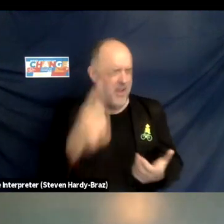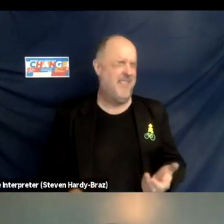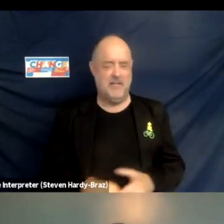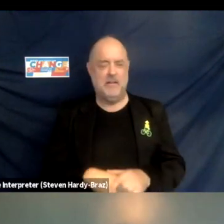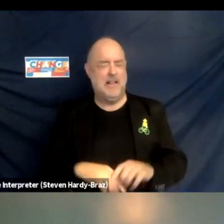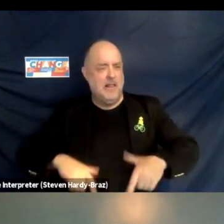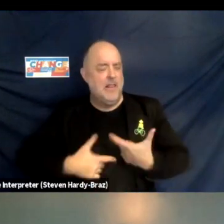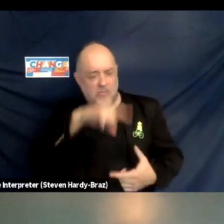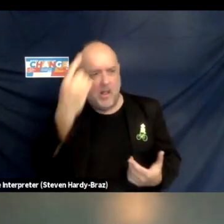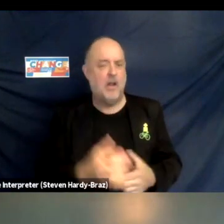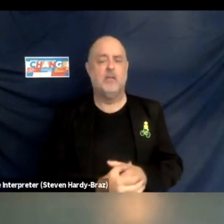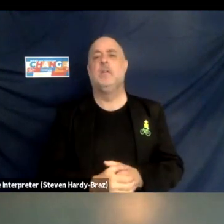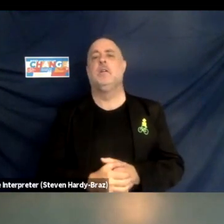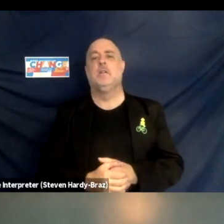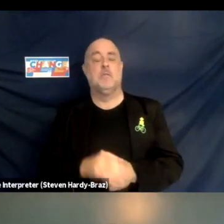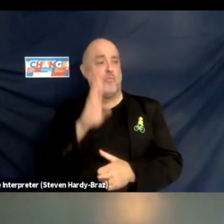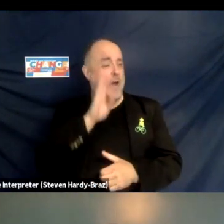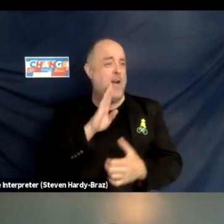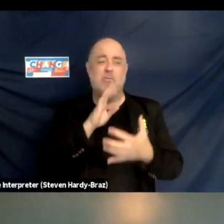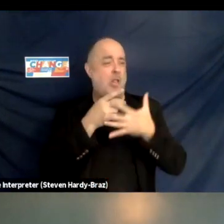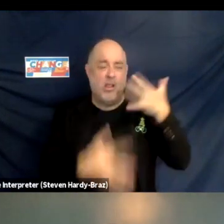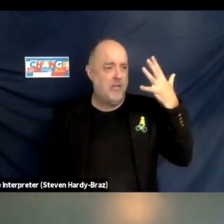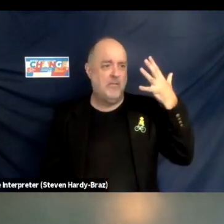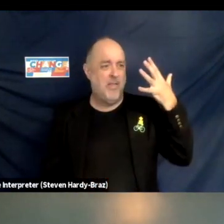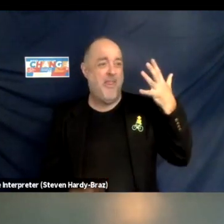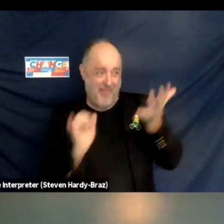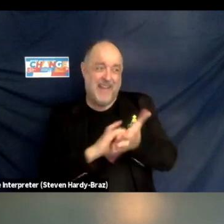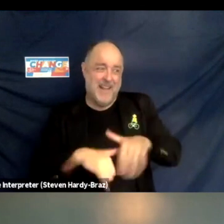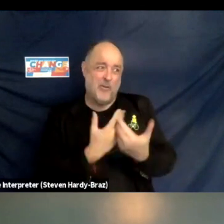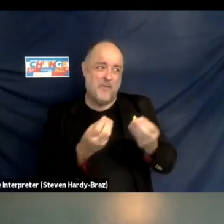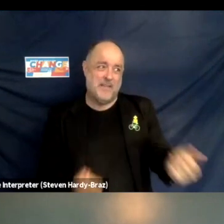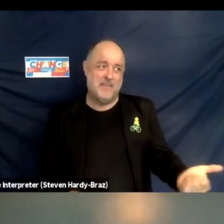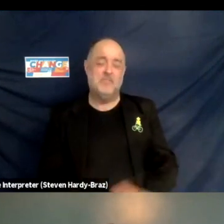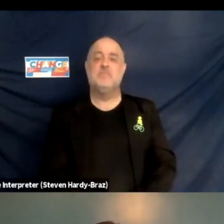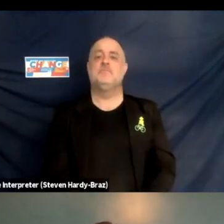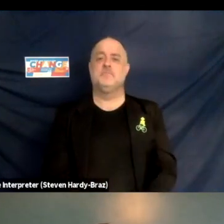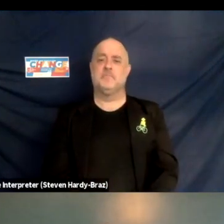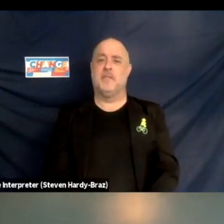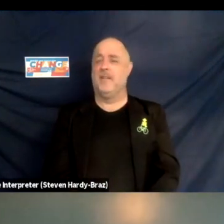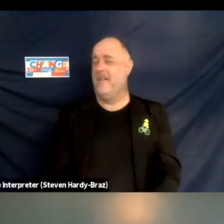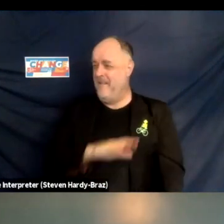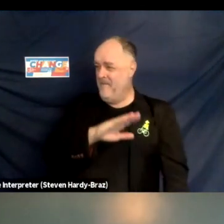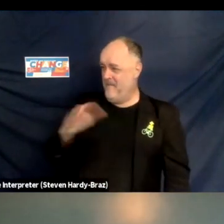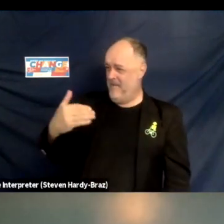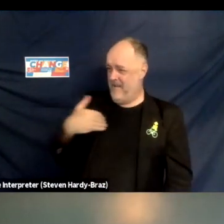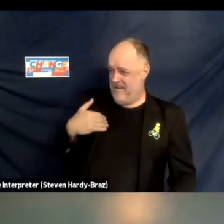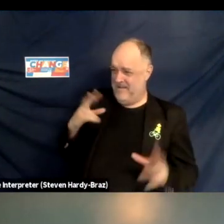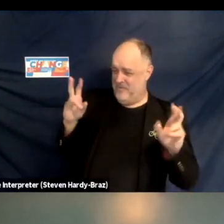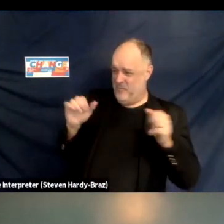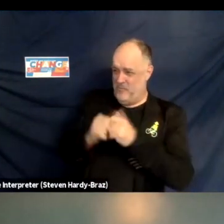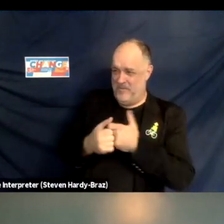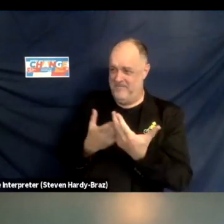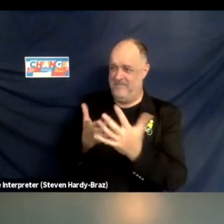live Black, brown, et cetera. That's how you fix it. Because I've never had an issue in engaging with